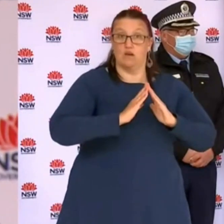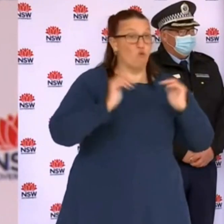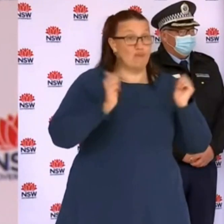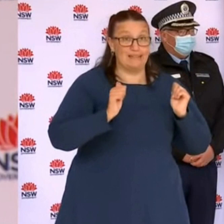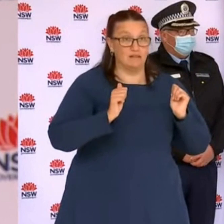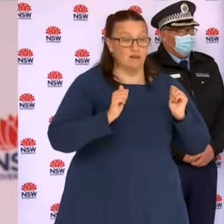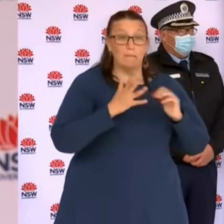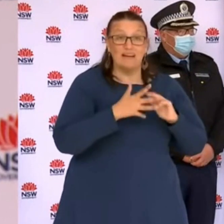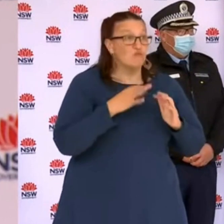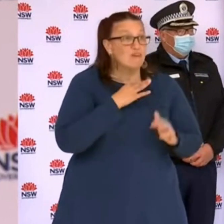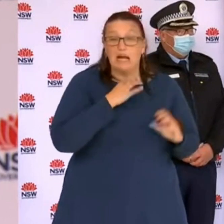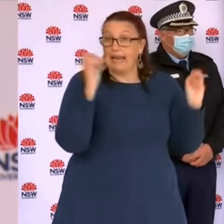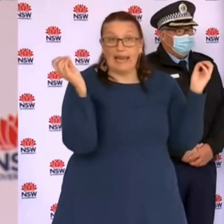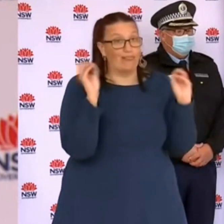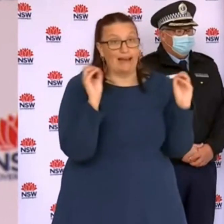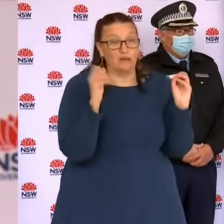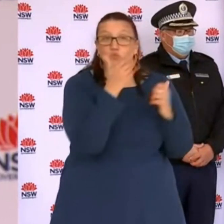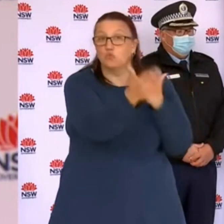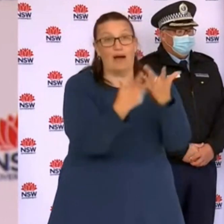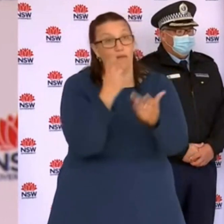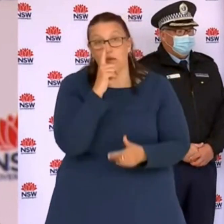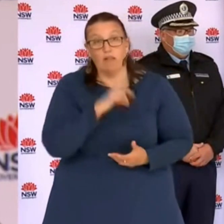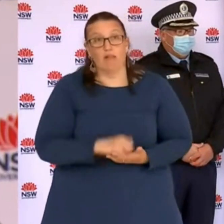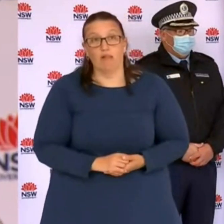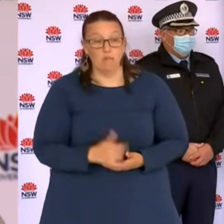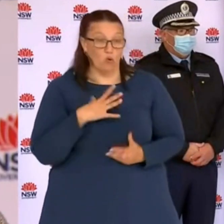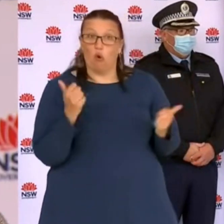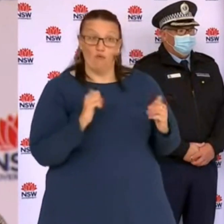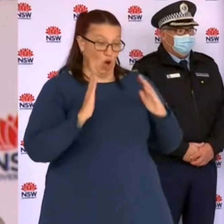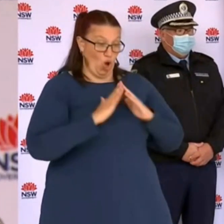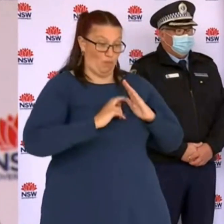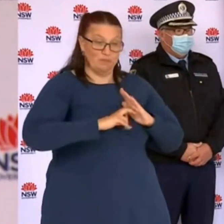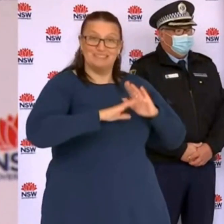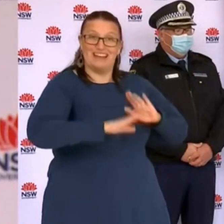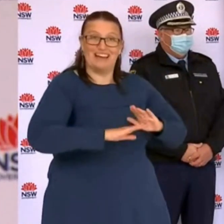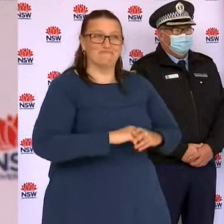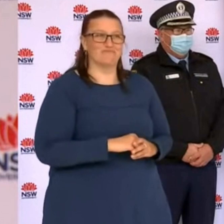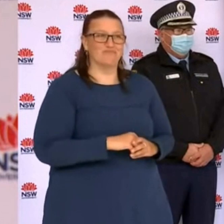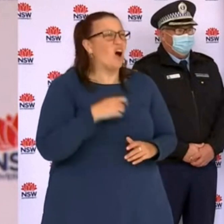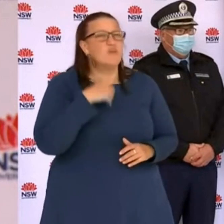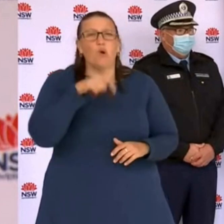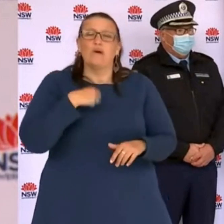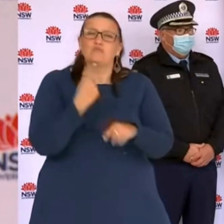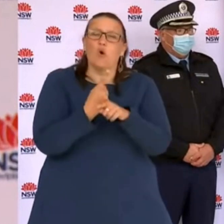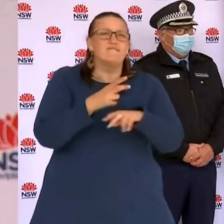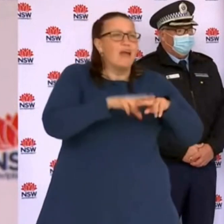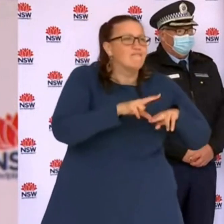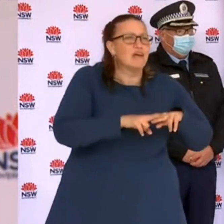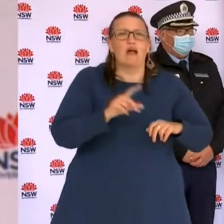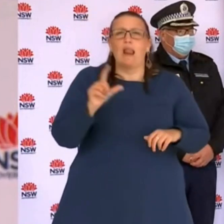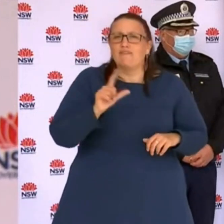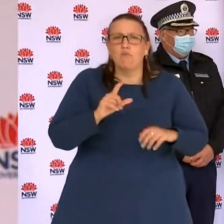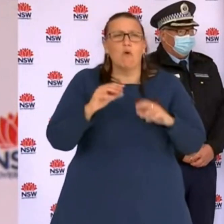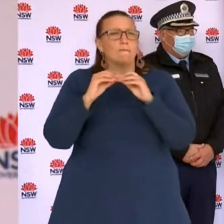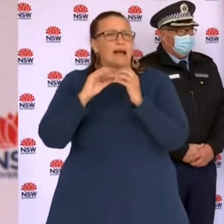seen cases pop up everywhere. So my message is, while we've highlighted Fairfield and those local government